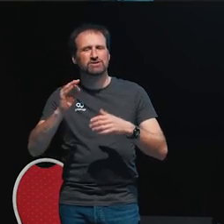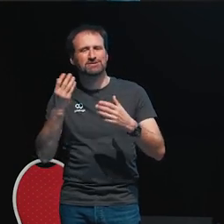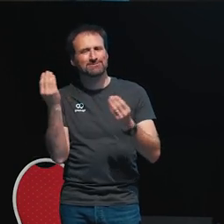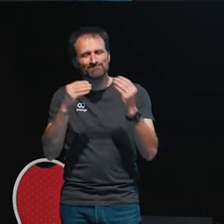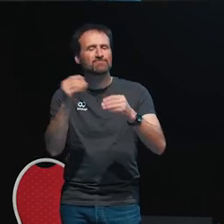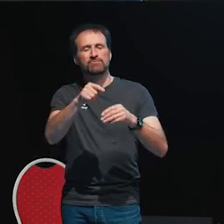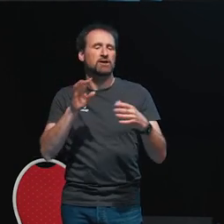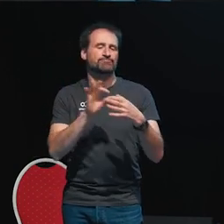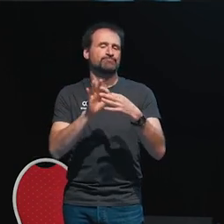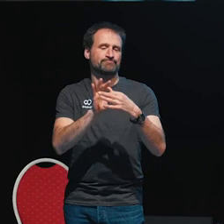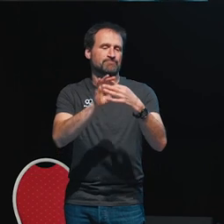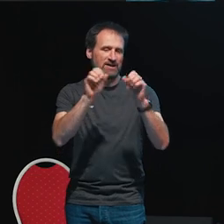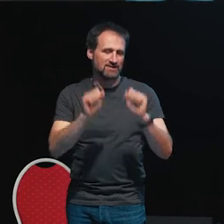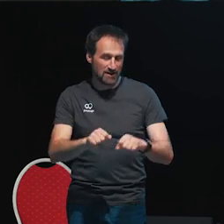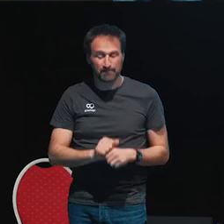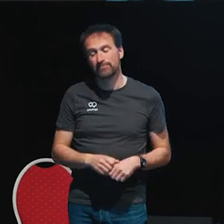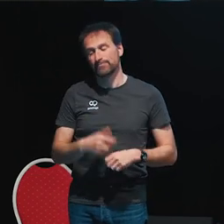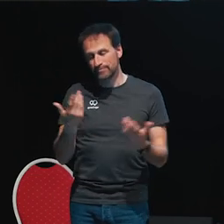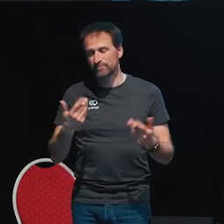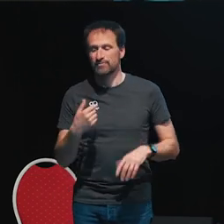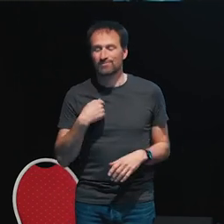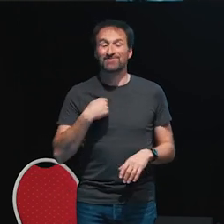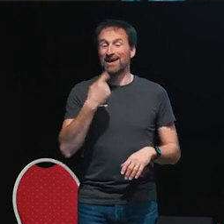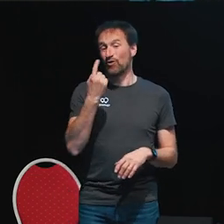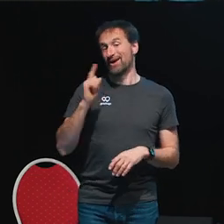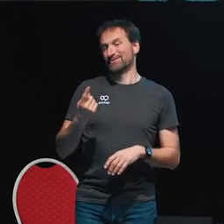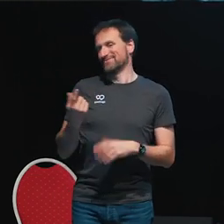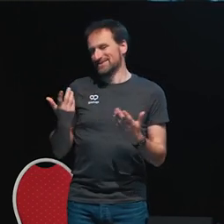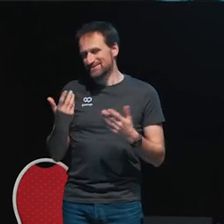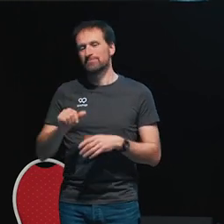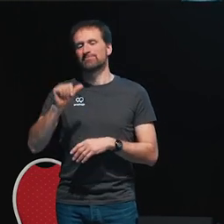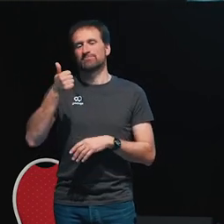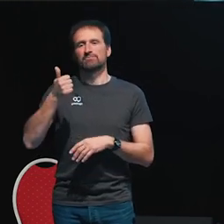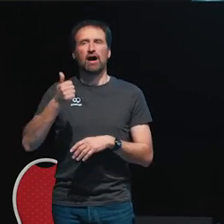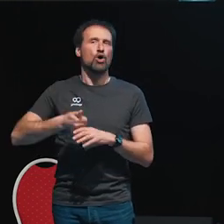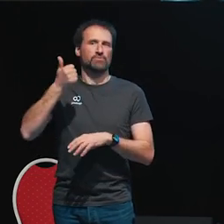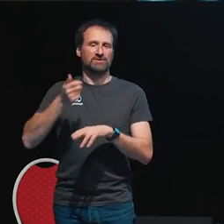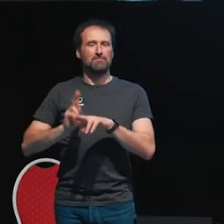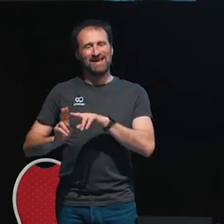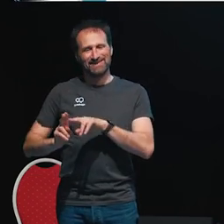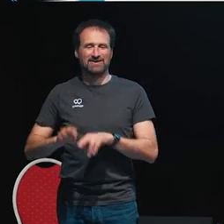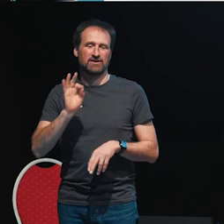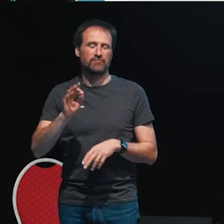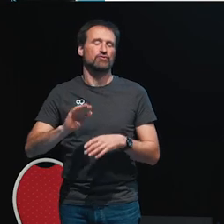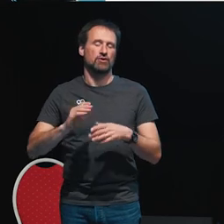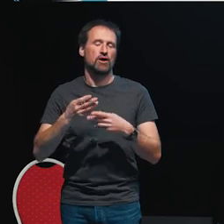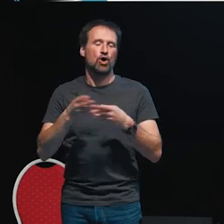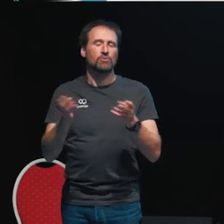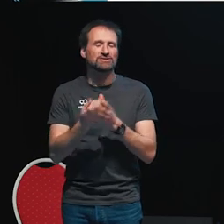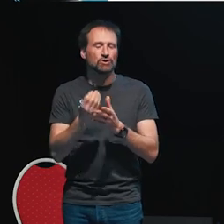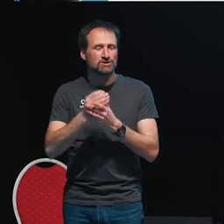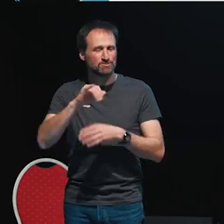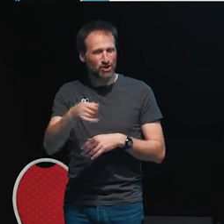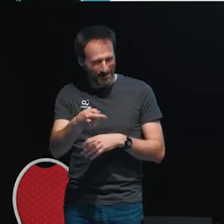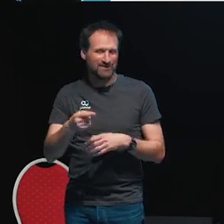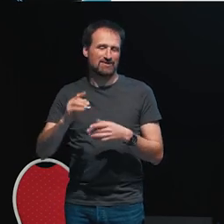But you may know me as one of the maintainers of the Webpack open source project. Conveniently, we also have two other maintainers here,